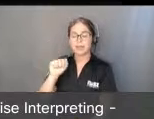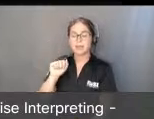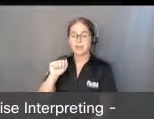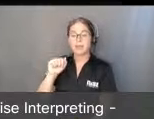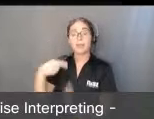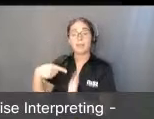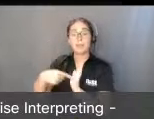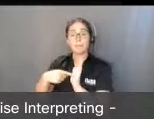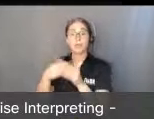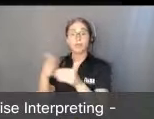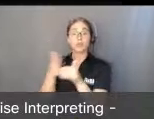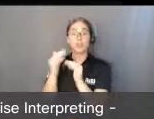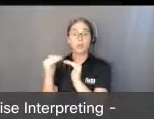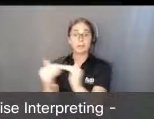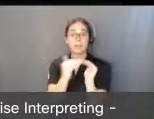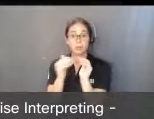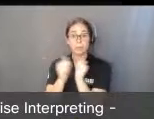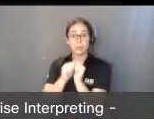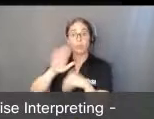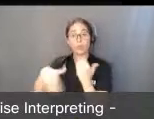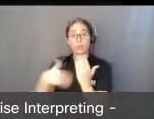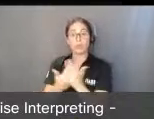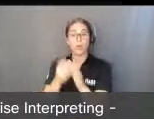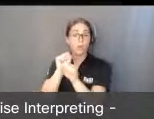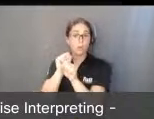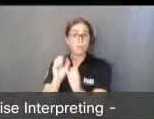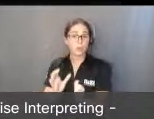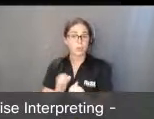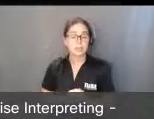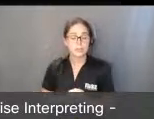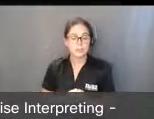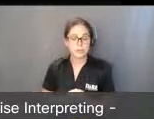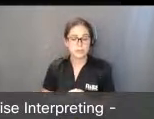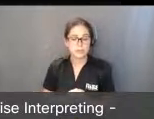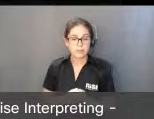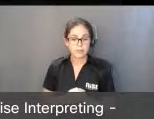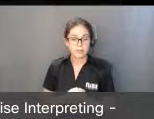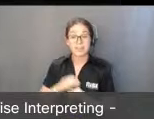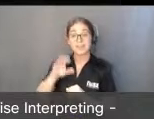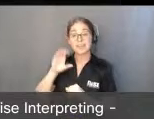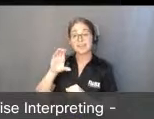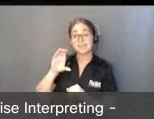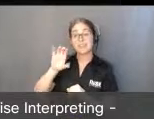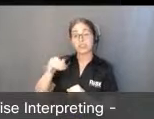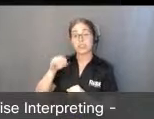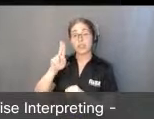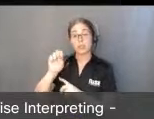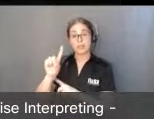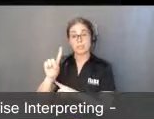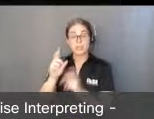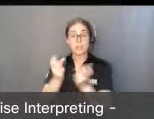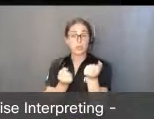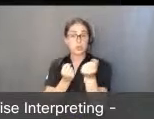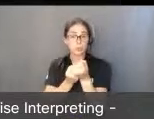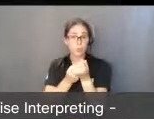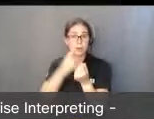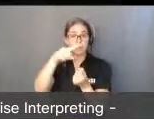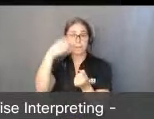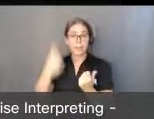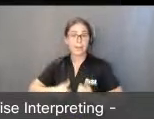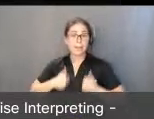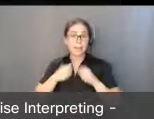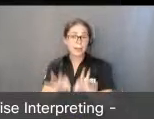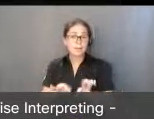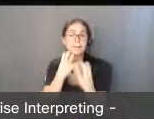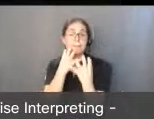shared equitably by all CJUSD employees? To what extent is CJUSD committed to supporting Black Lives Matter? To